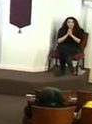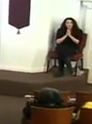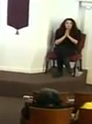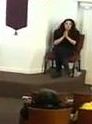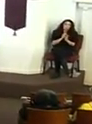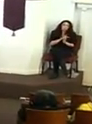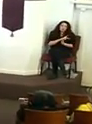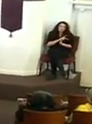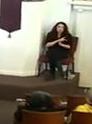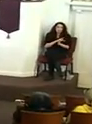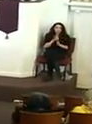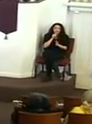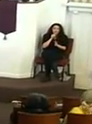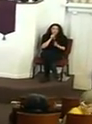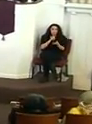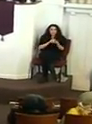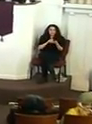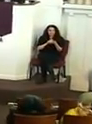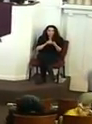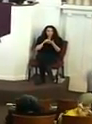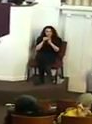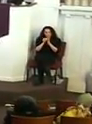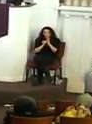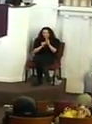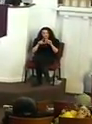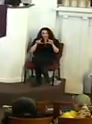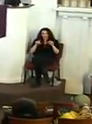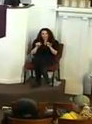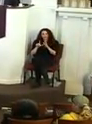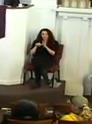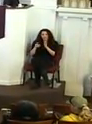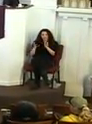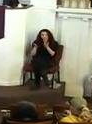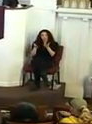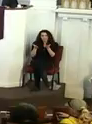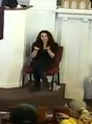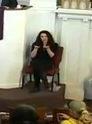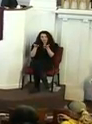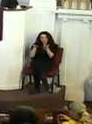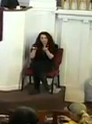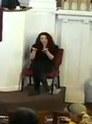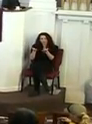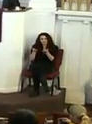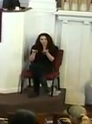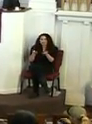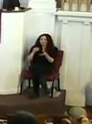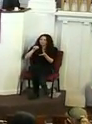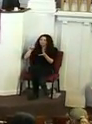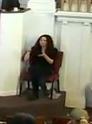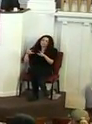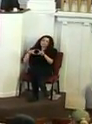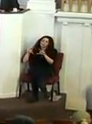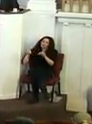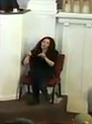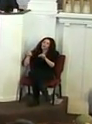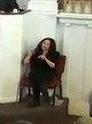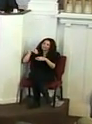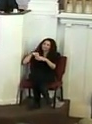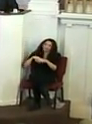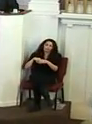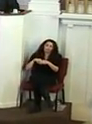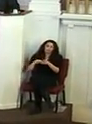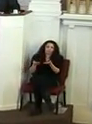but we ask that you complete that card. Later on in the service, we receive an offering, and we invite you to place those welcome cards directly into the offering